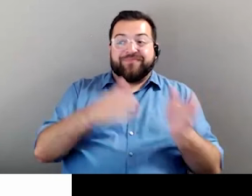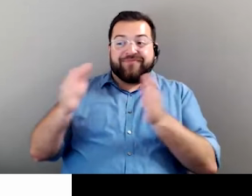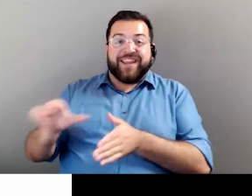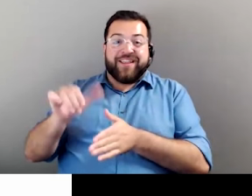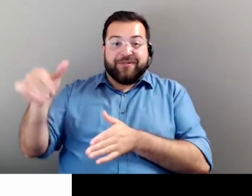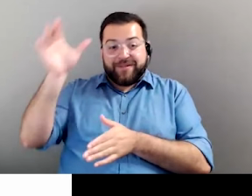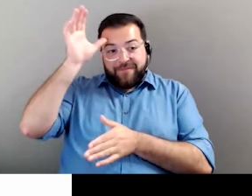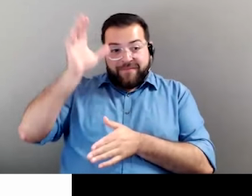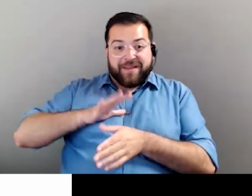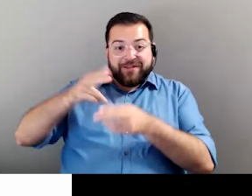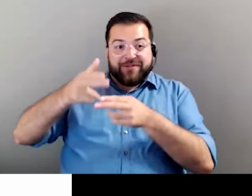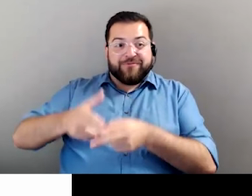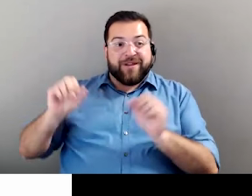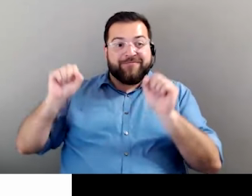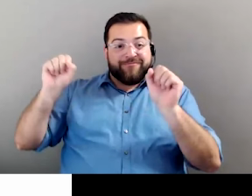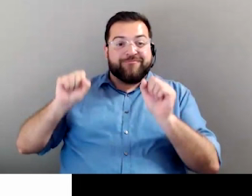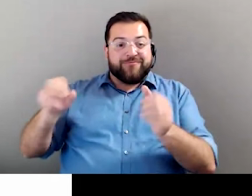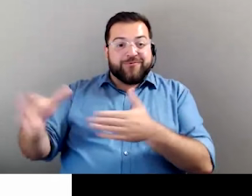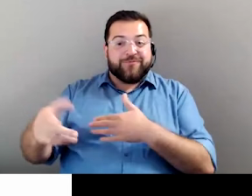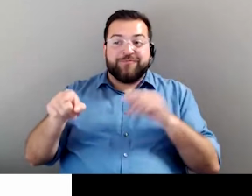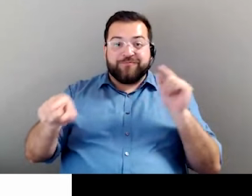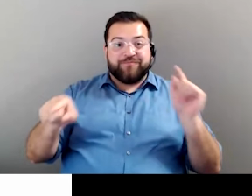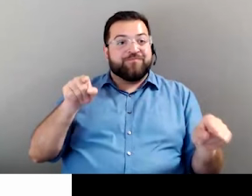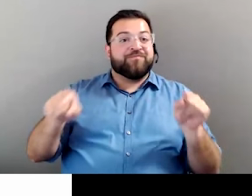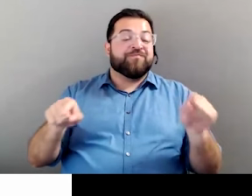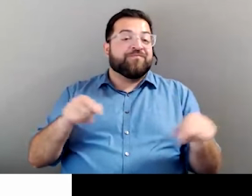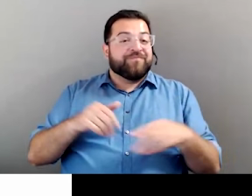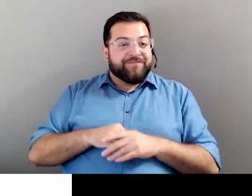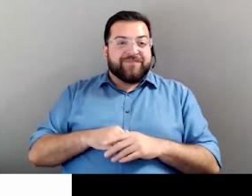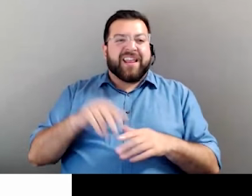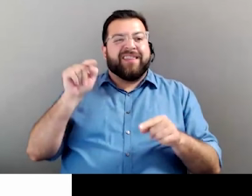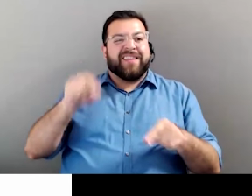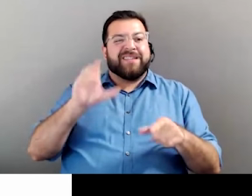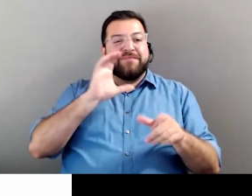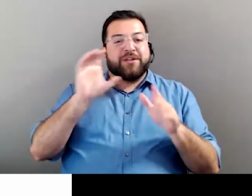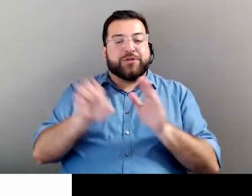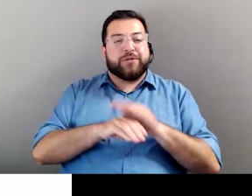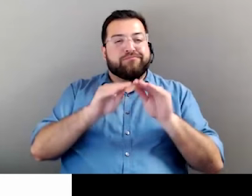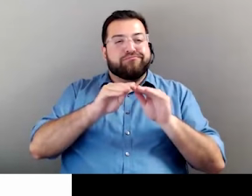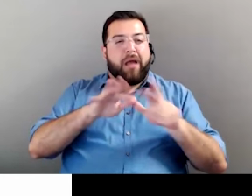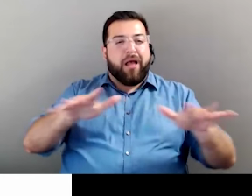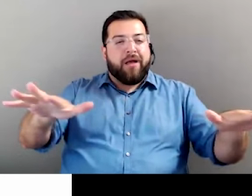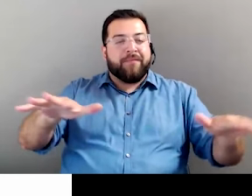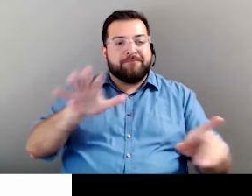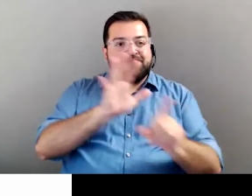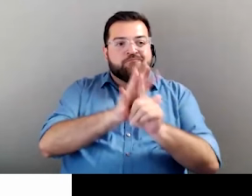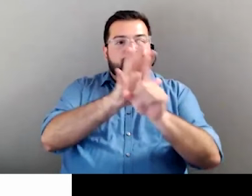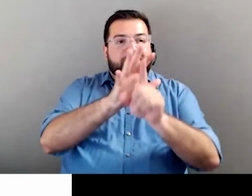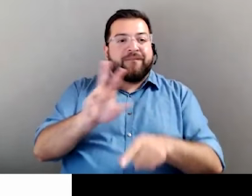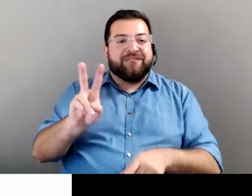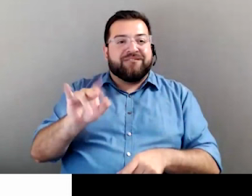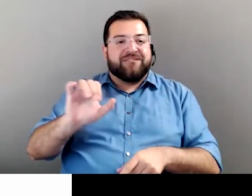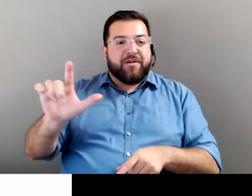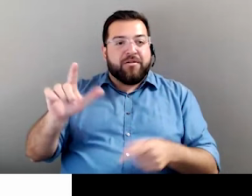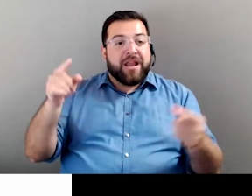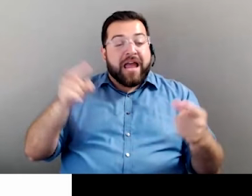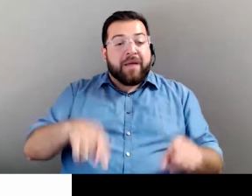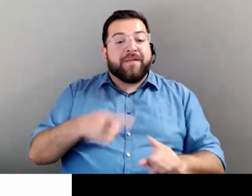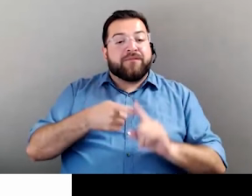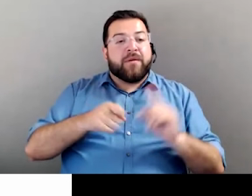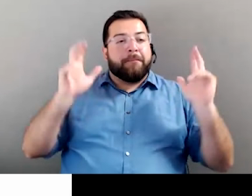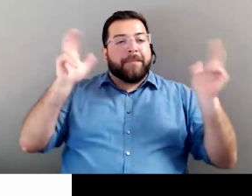Mm-hmm. So this is a very viral picture that has circulated from March Madness in